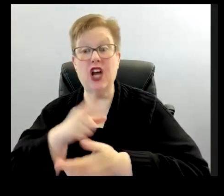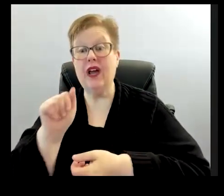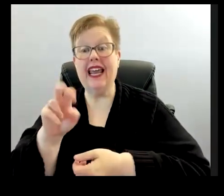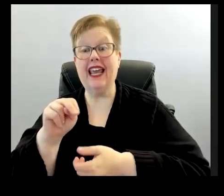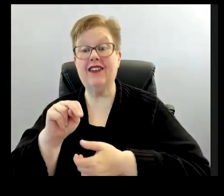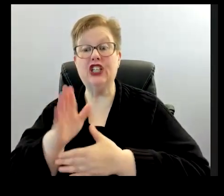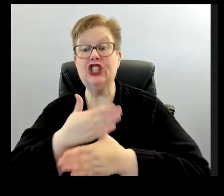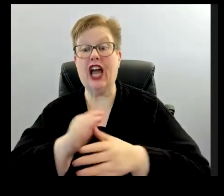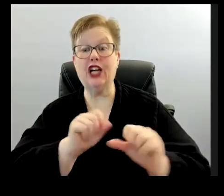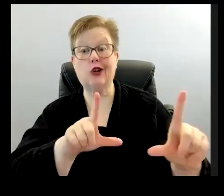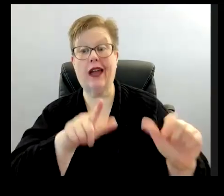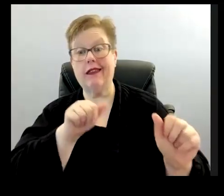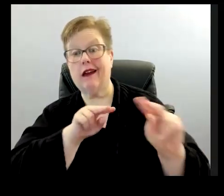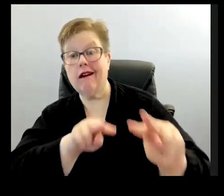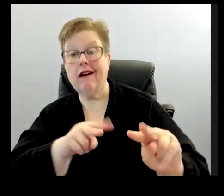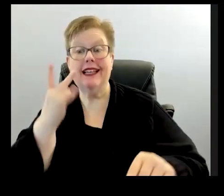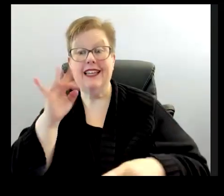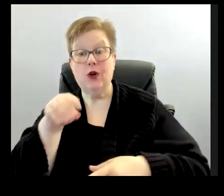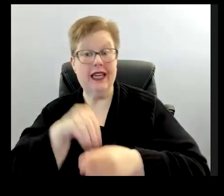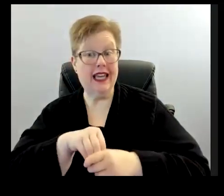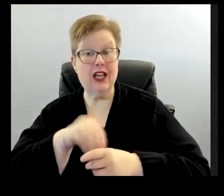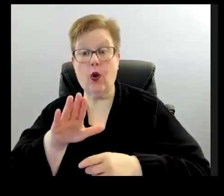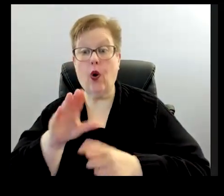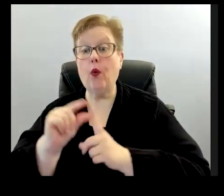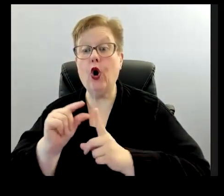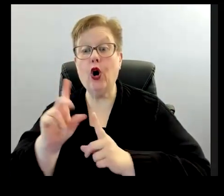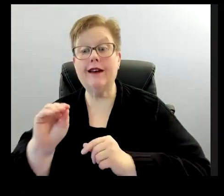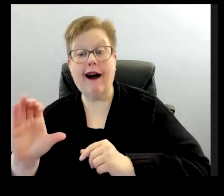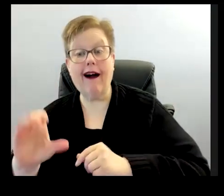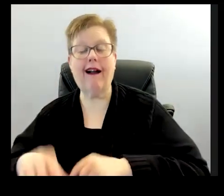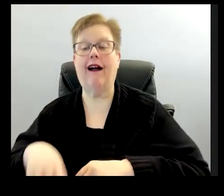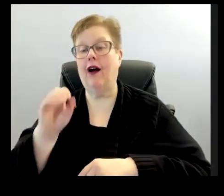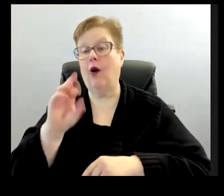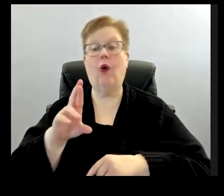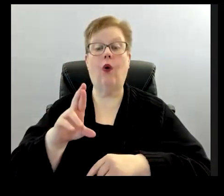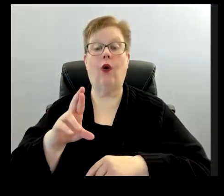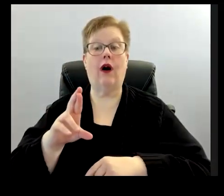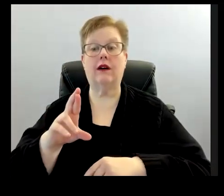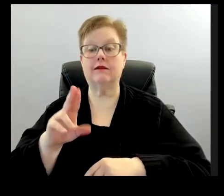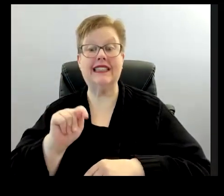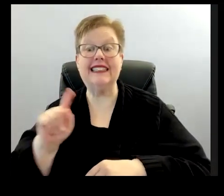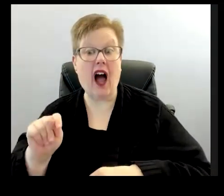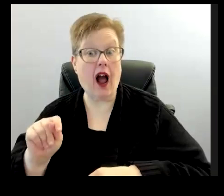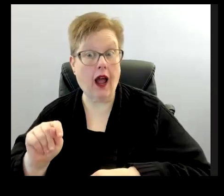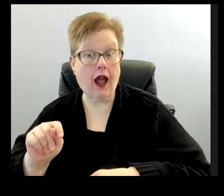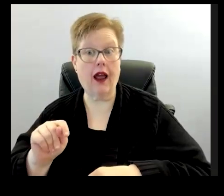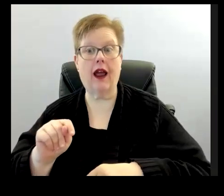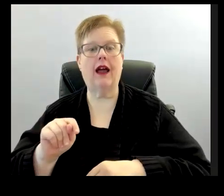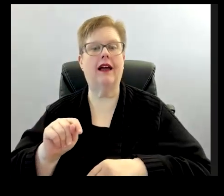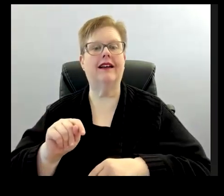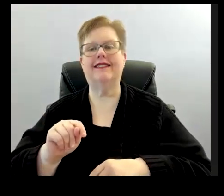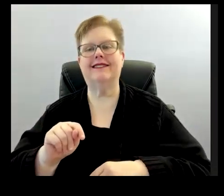share your screen so they can see if you are in your Word document or on, I don't know, TikTok.